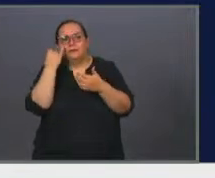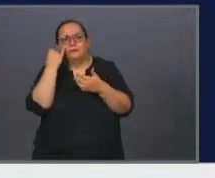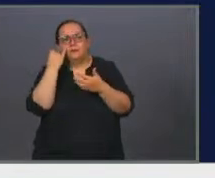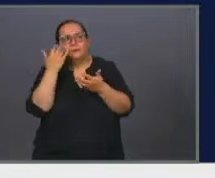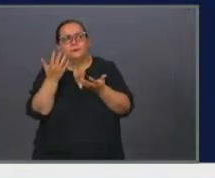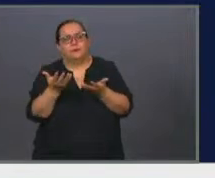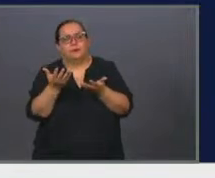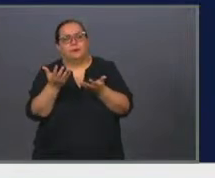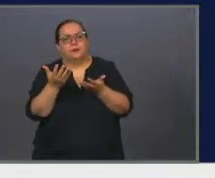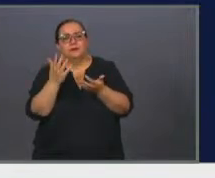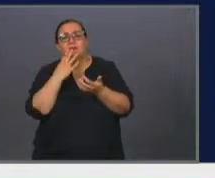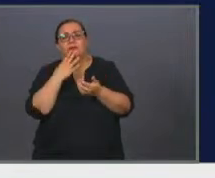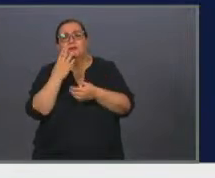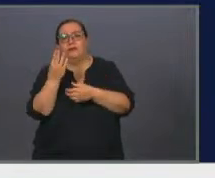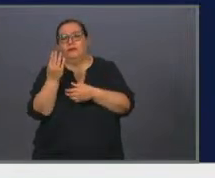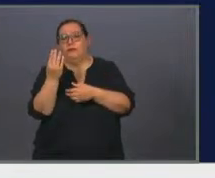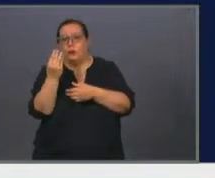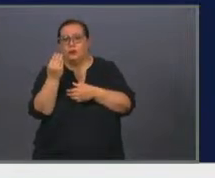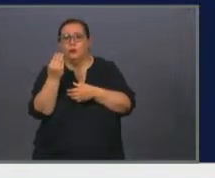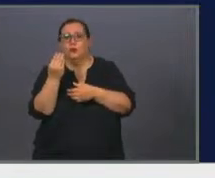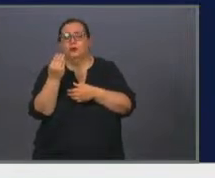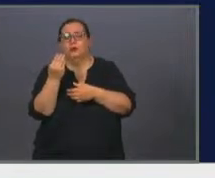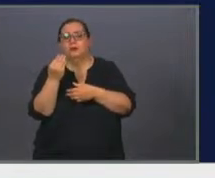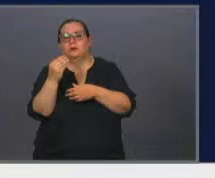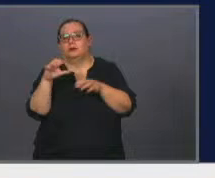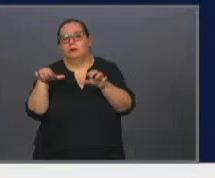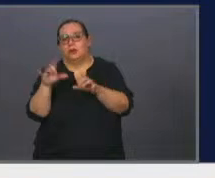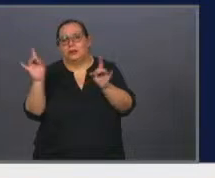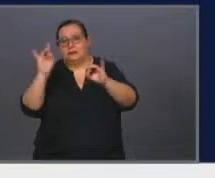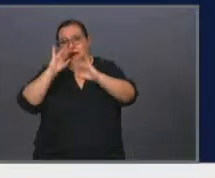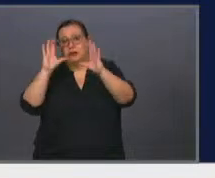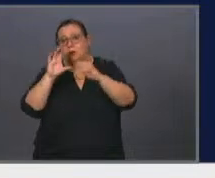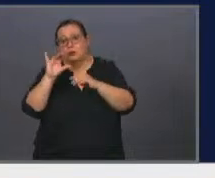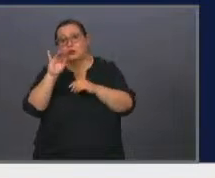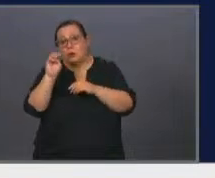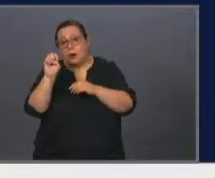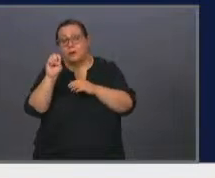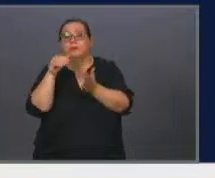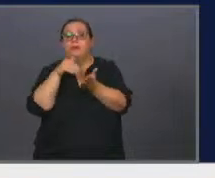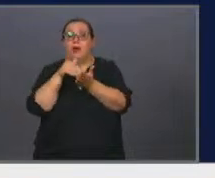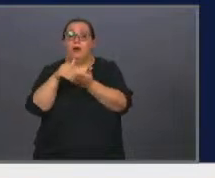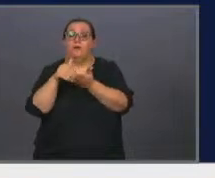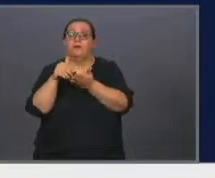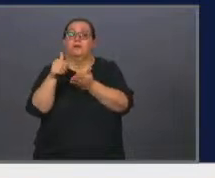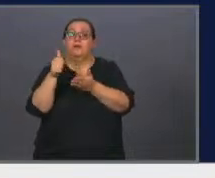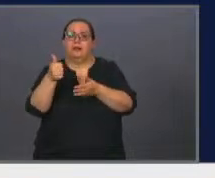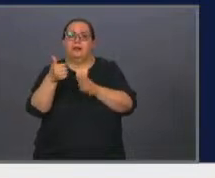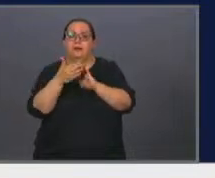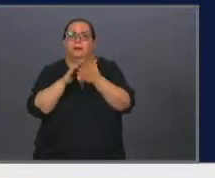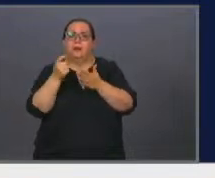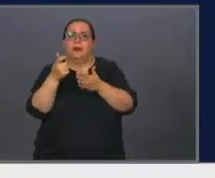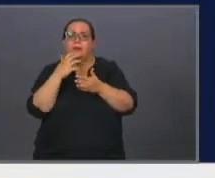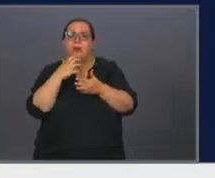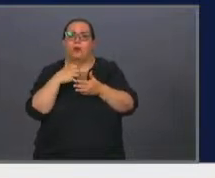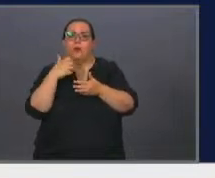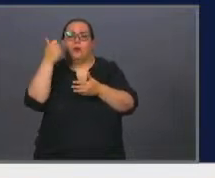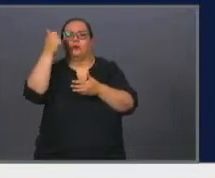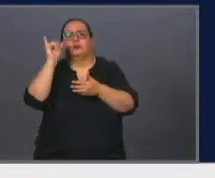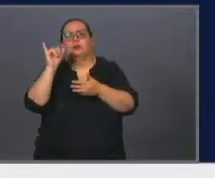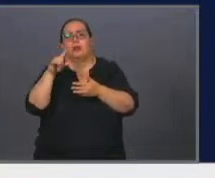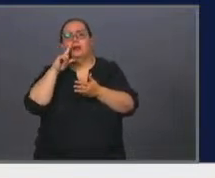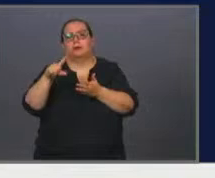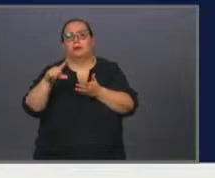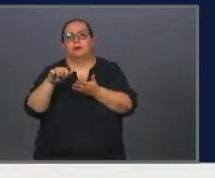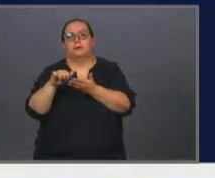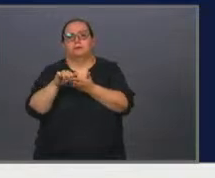a 14-year-old commits a terrible crime, quite often as they get a little bit older, that is erased off of